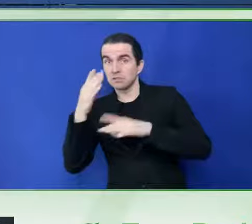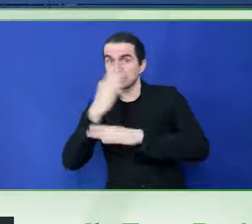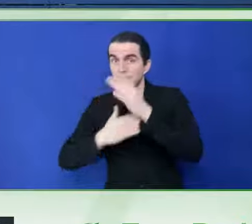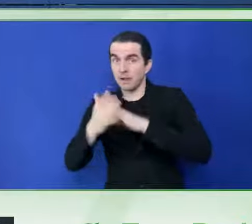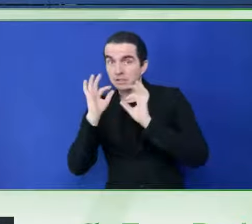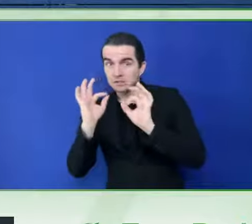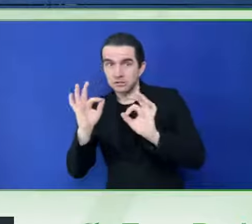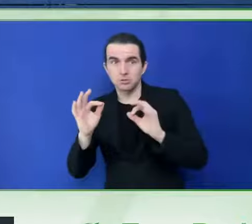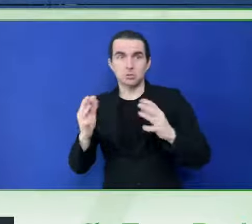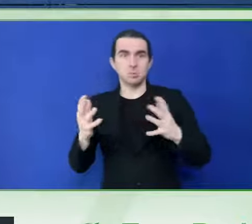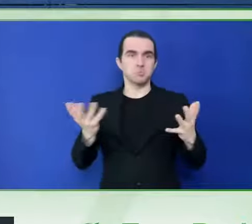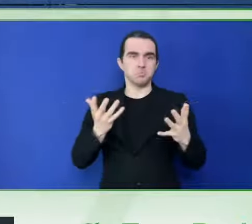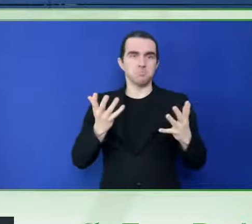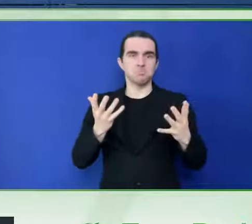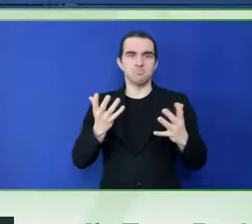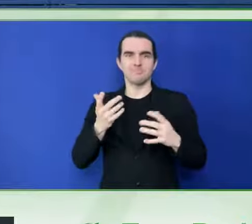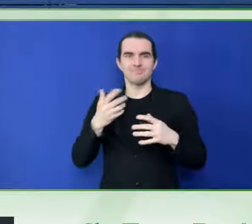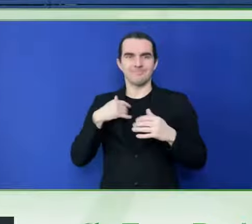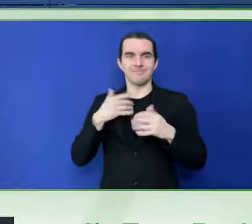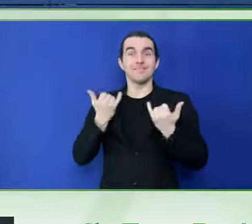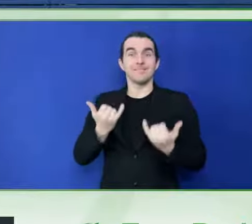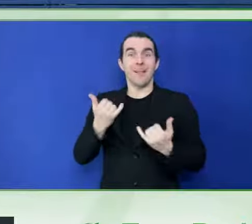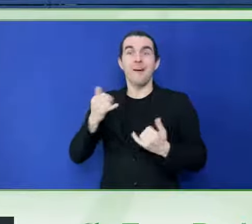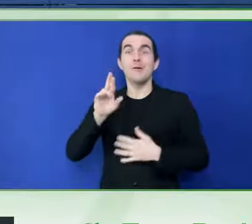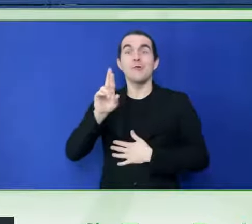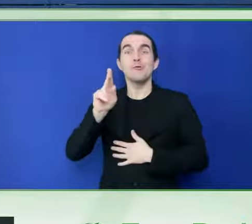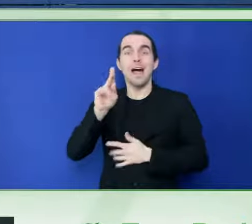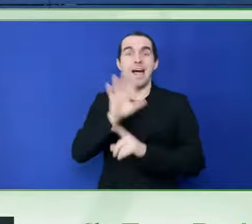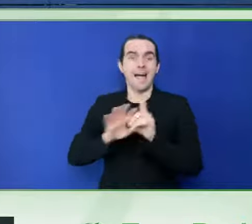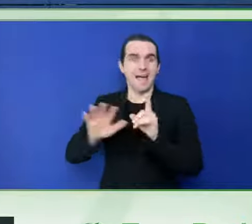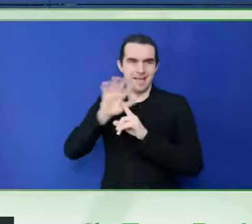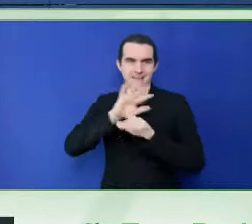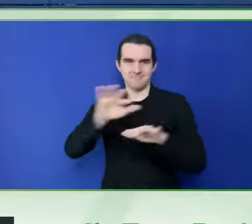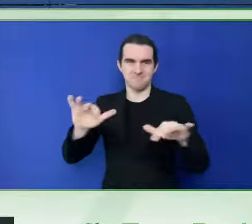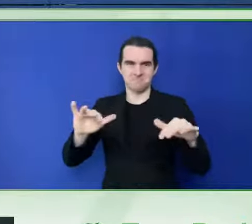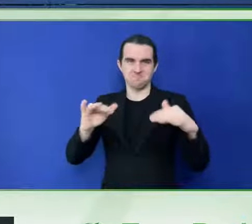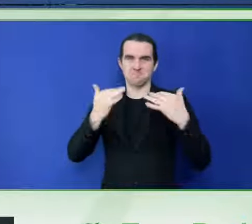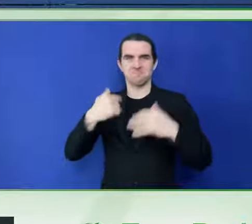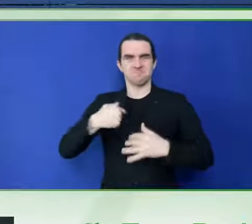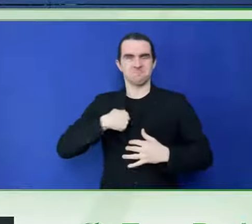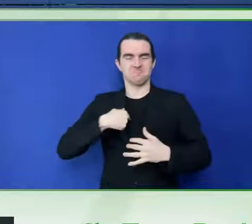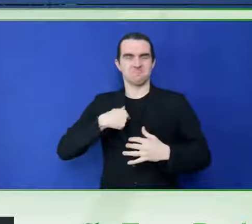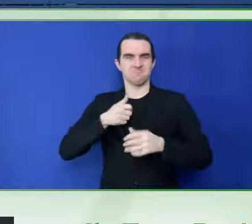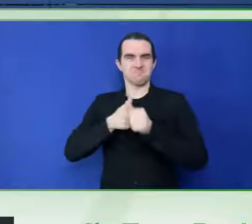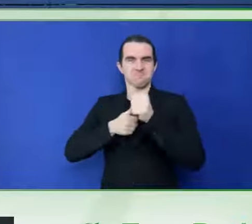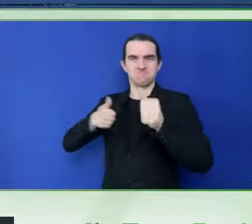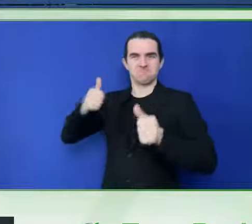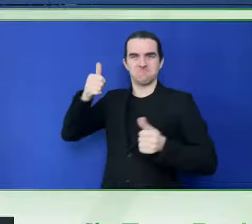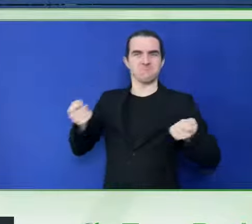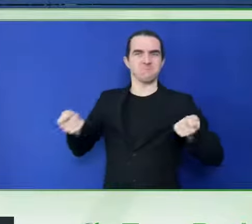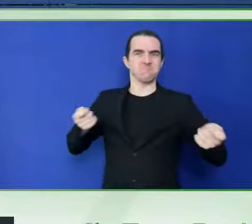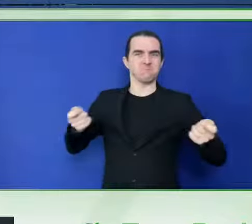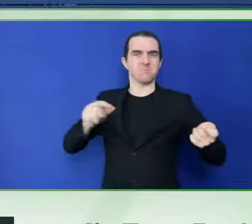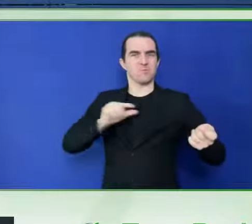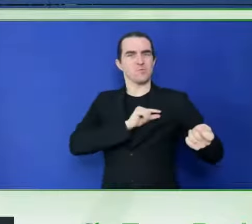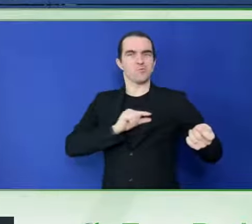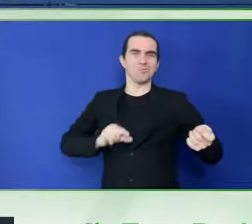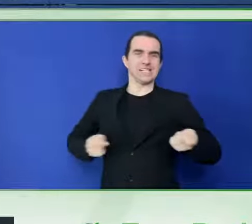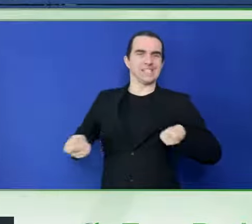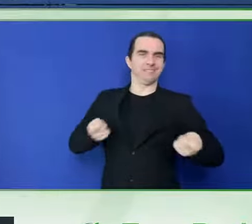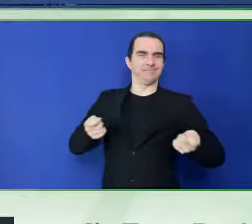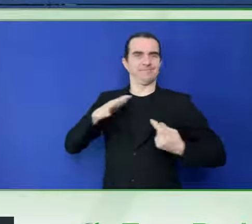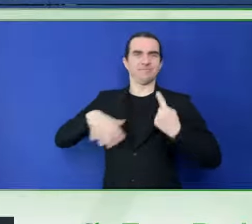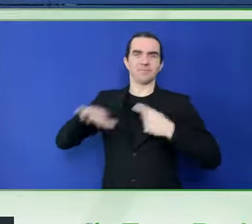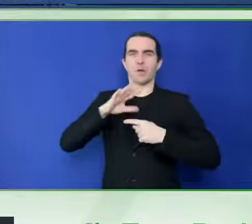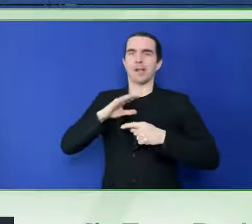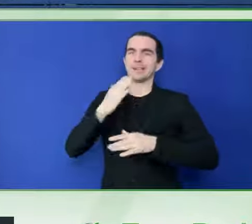be telling us what their place looks like. And access galleries are a key product to Blue Badge Style, and they